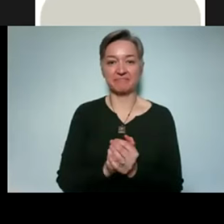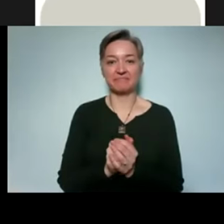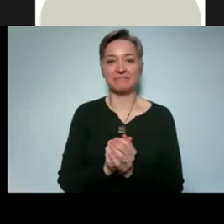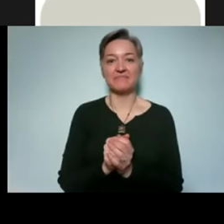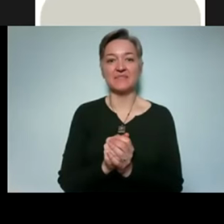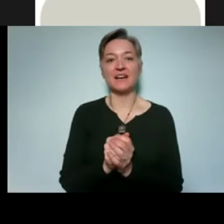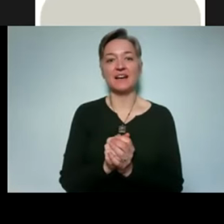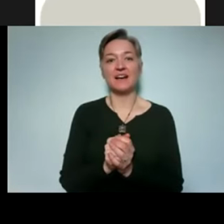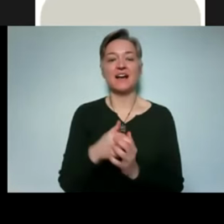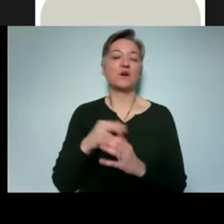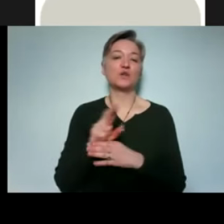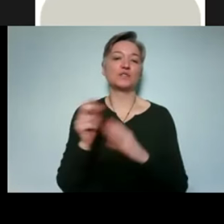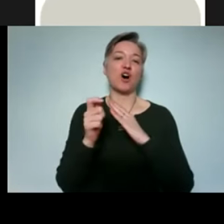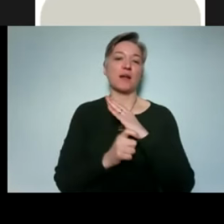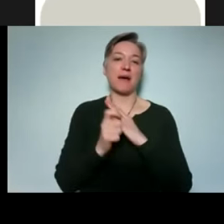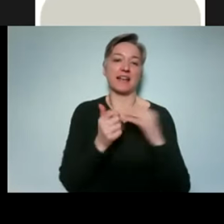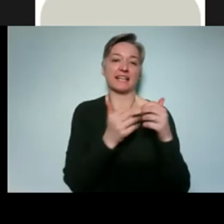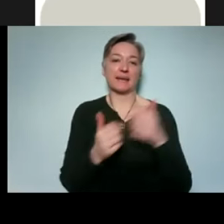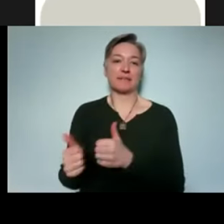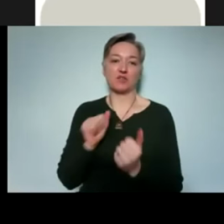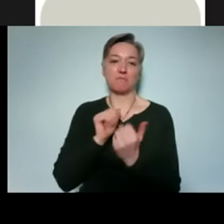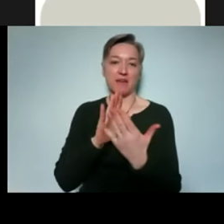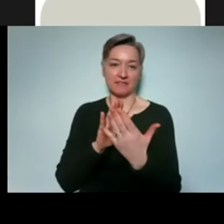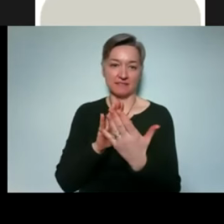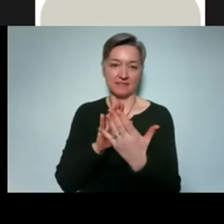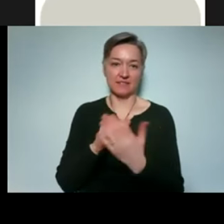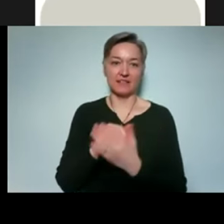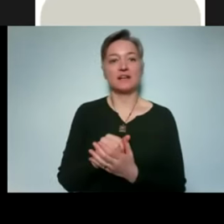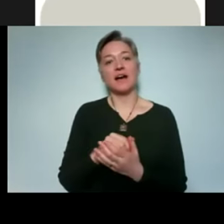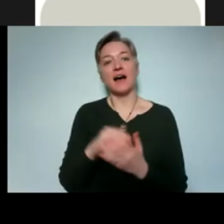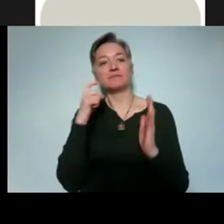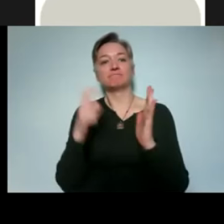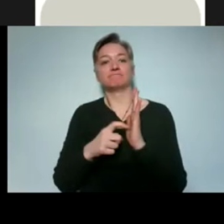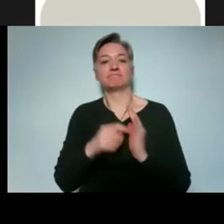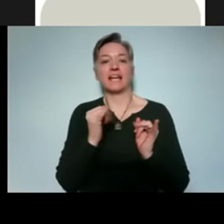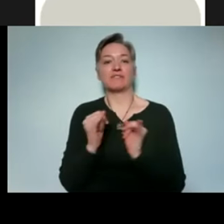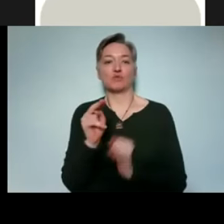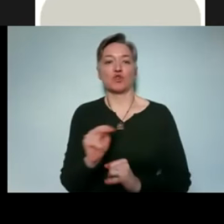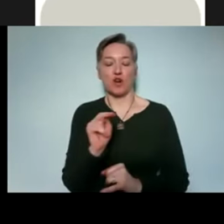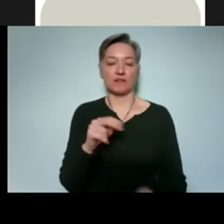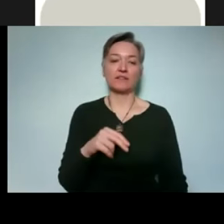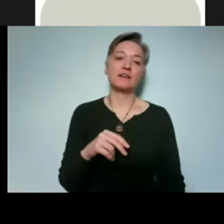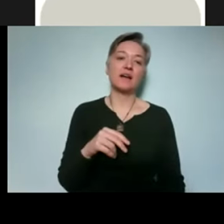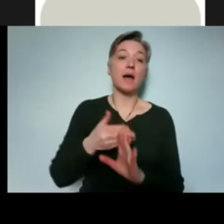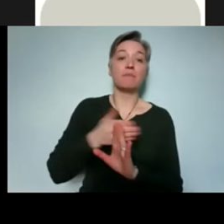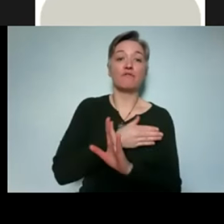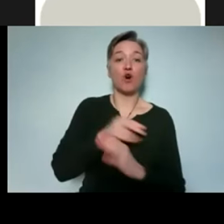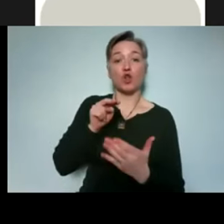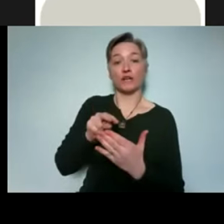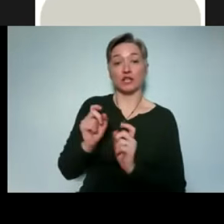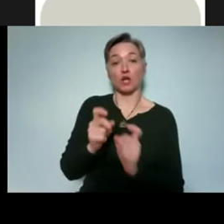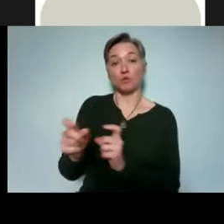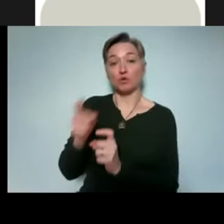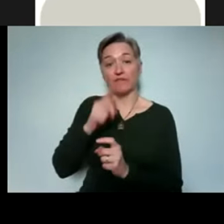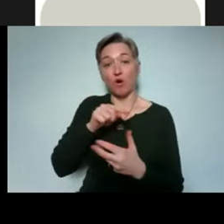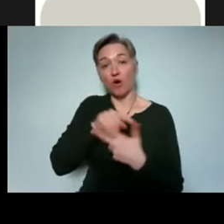an automatic segmentation method, SUITE2P, to identify individual neurons. And before looking at the contribution of these